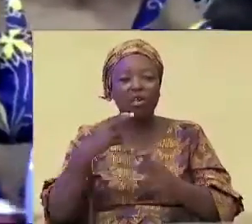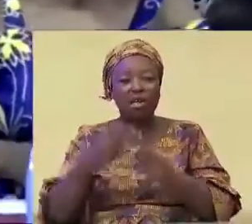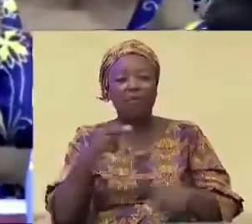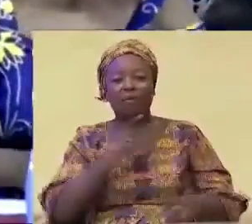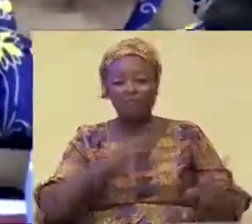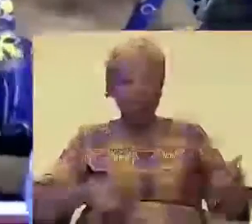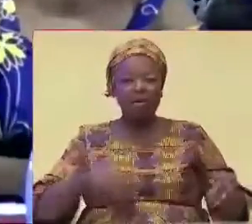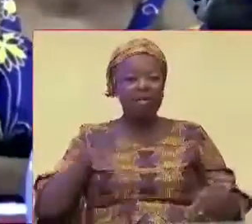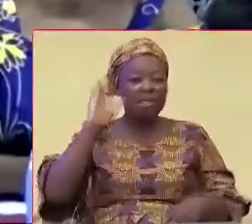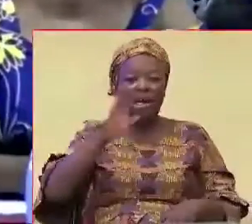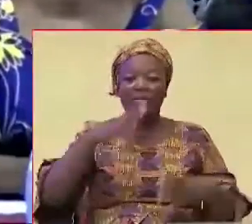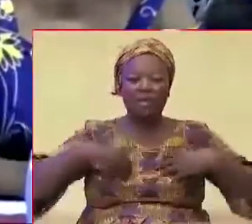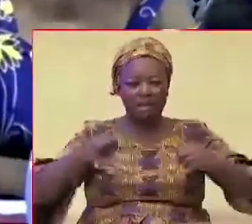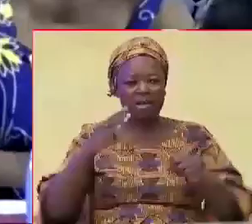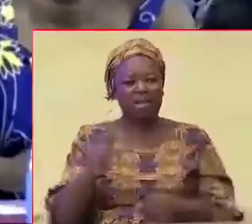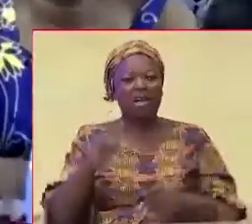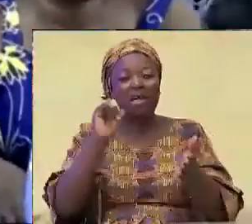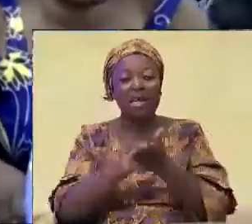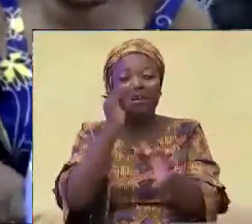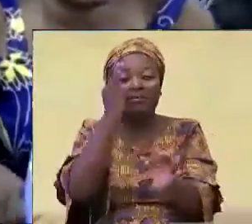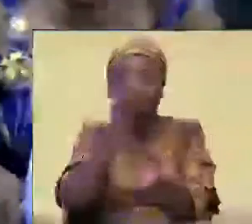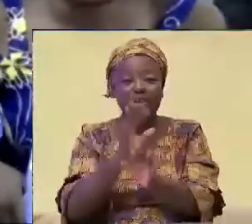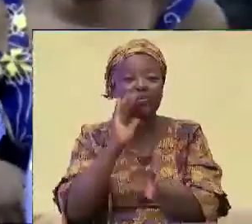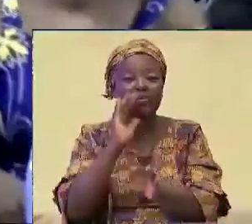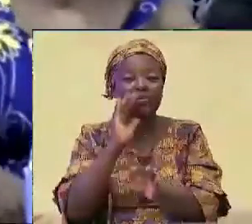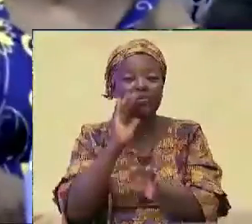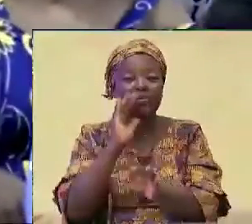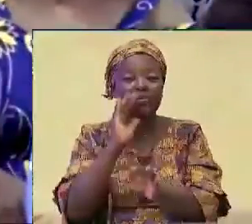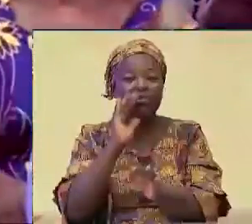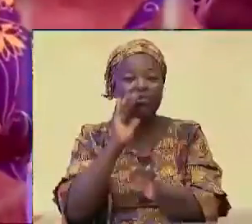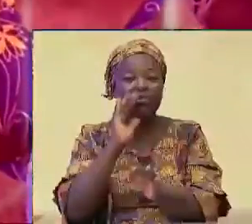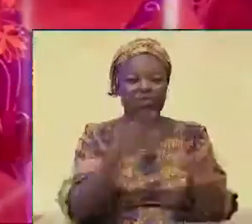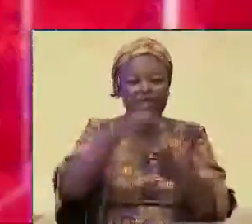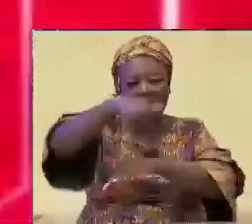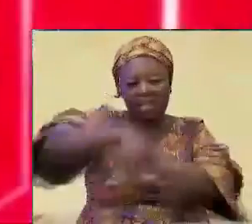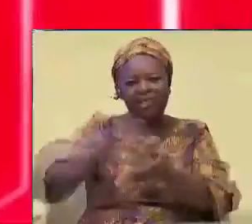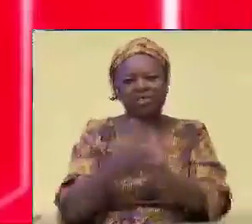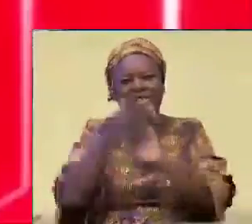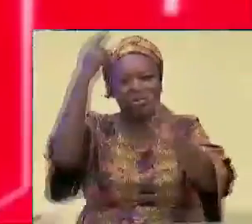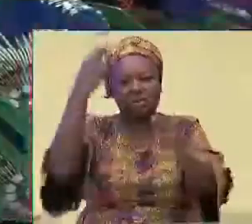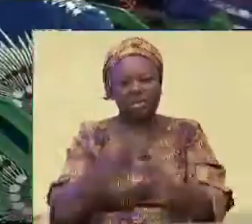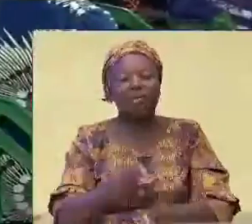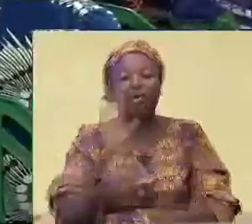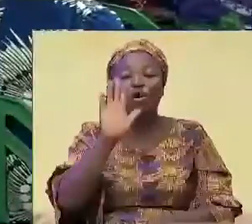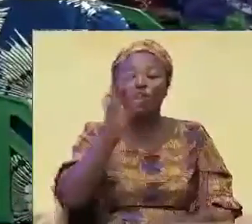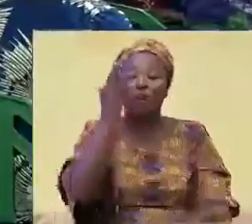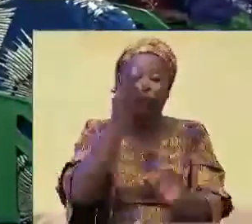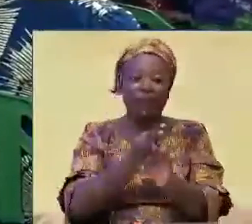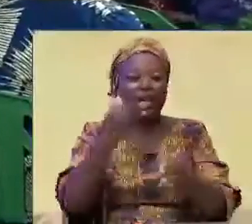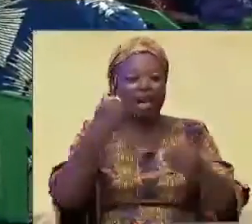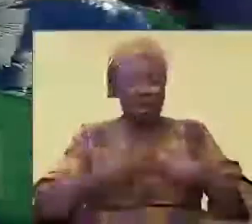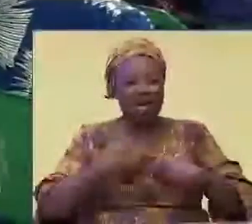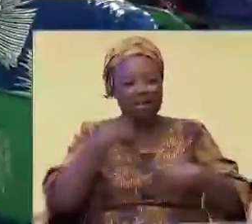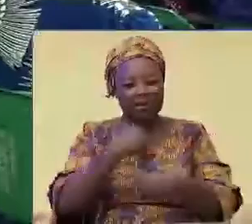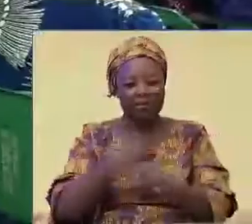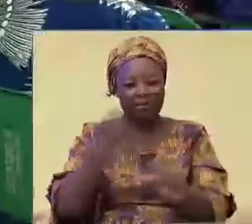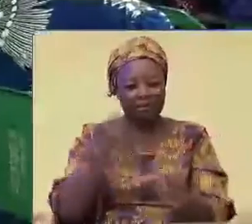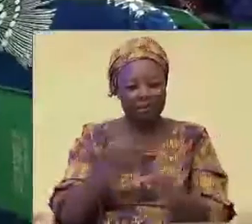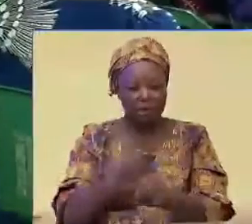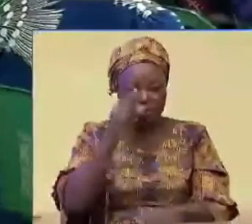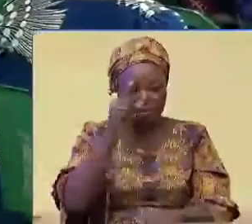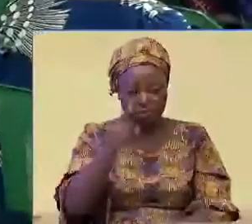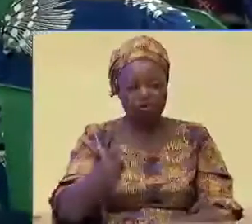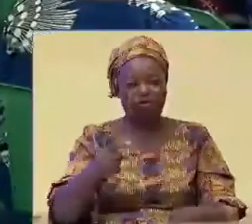Lord shall be healed. That faith will set you free tonight. Thy faith